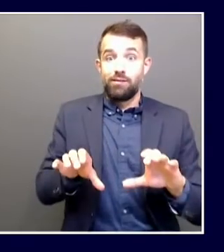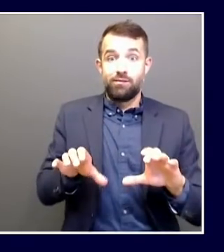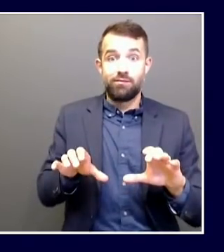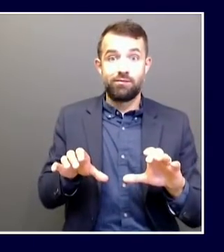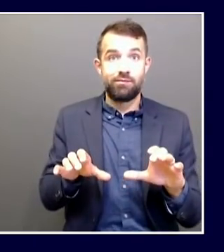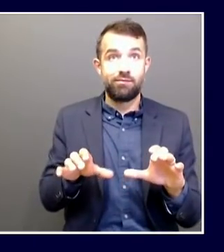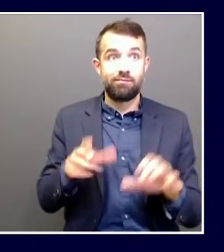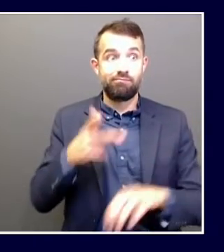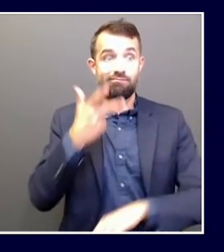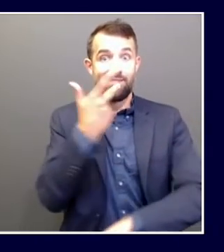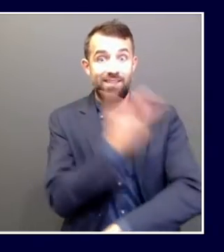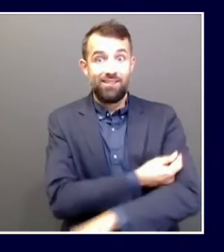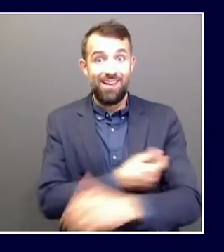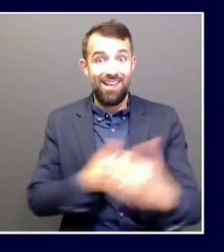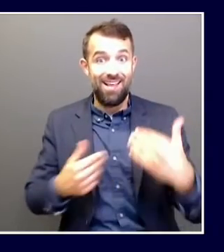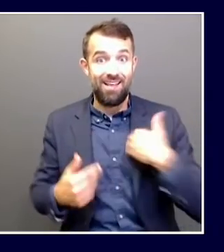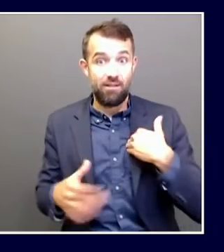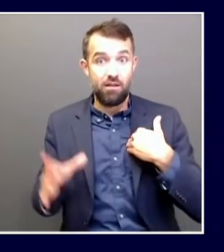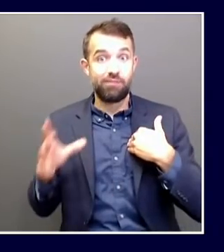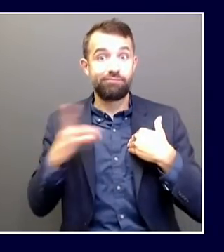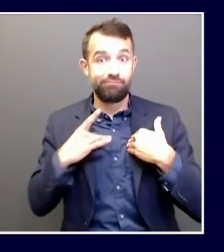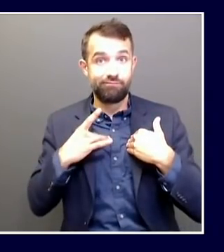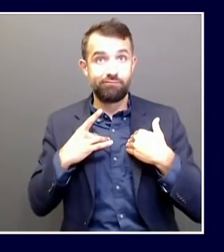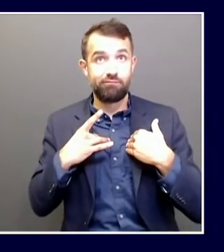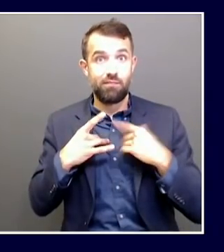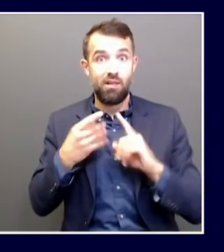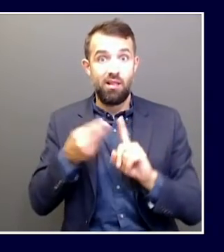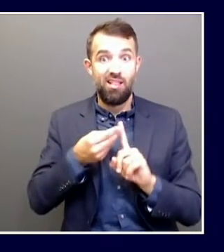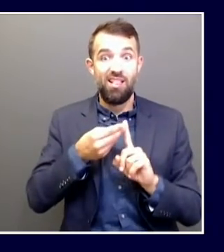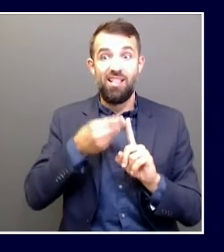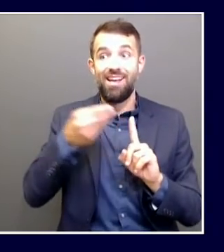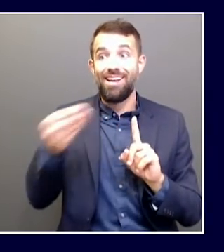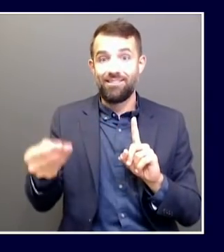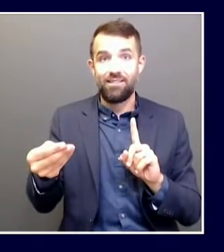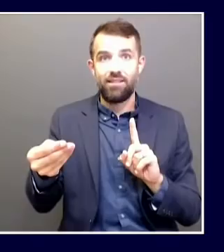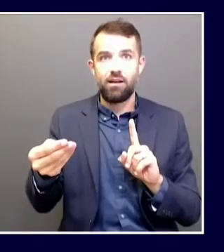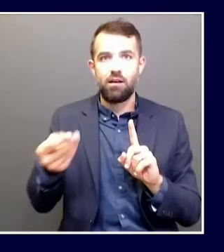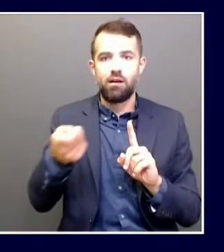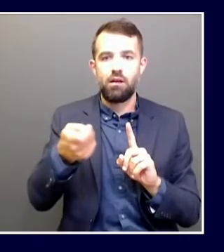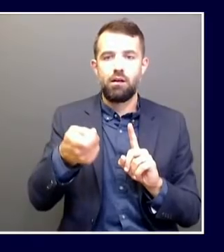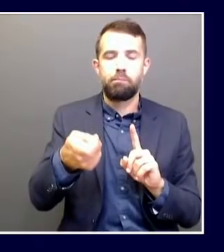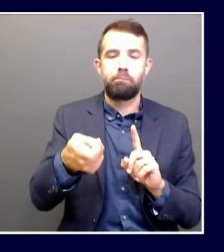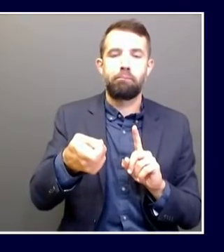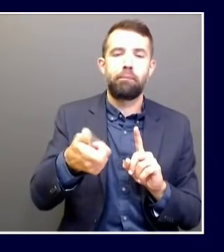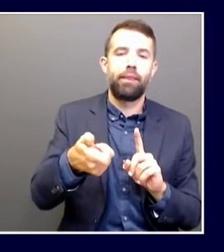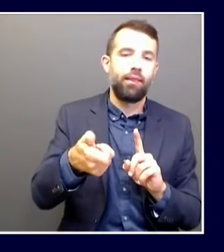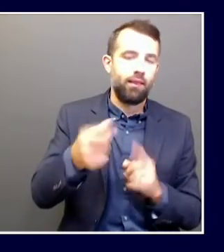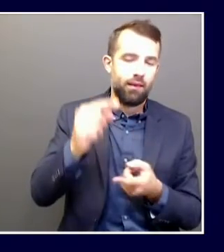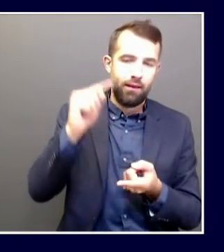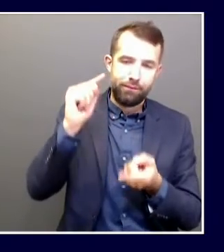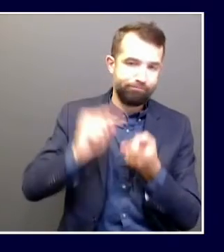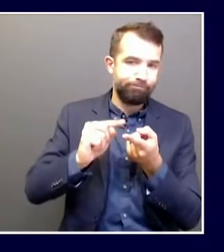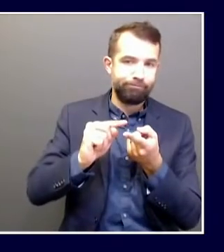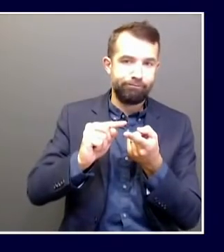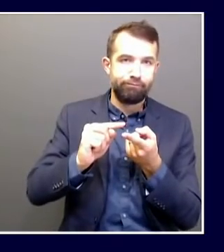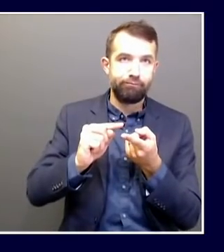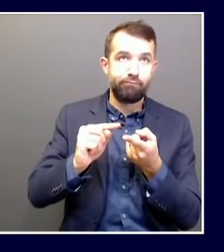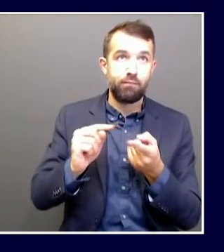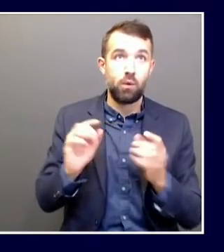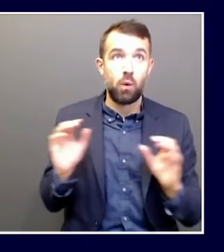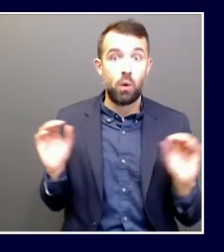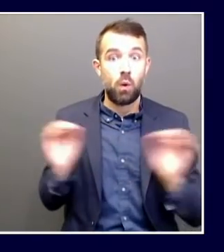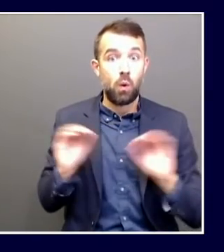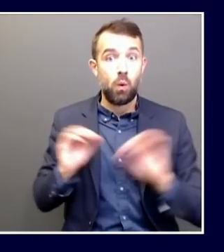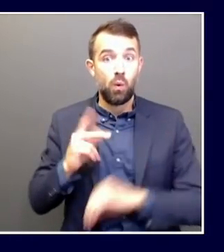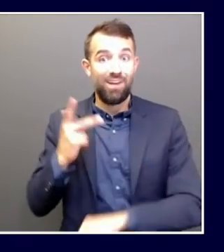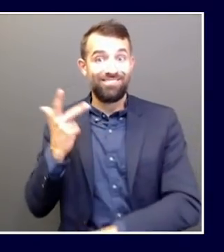COVID-19 pales in comparison with the likelihood that an unvaccinated person could spread COVID-19.